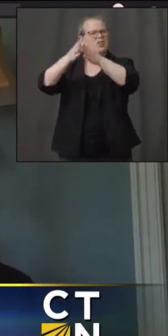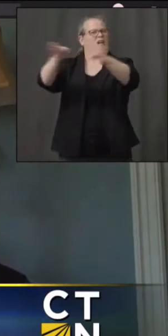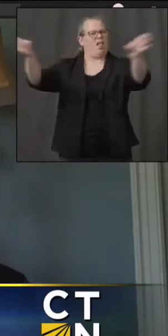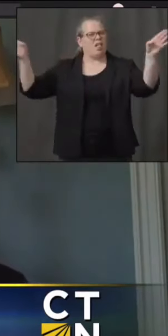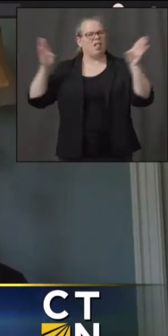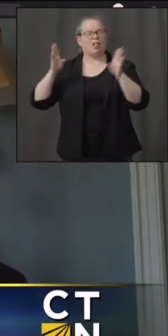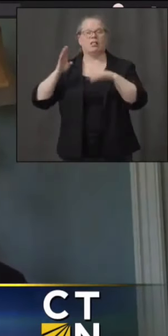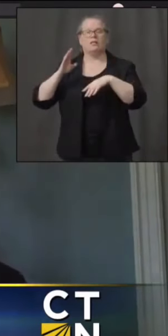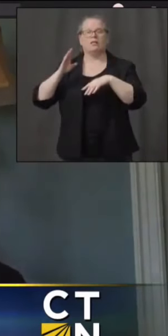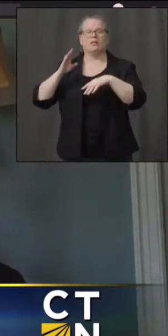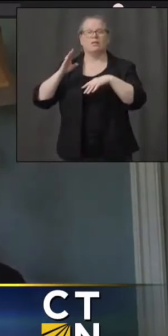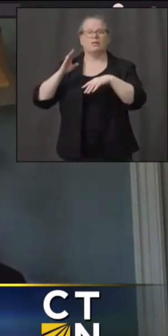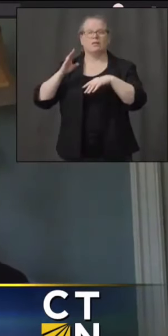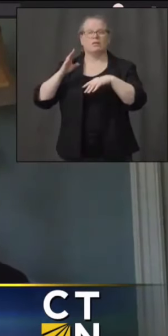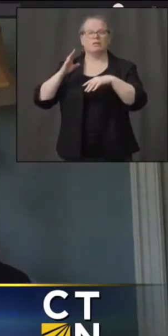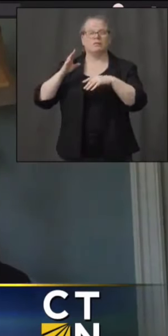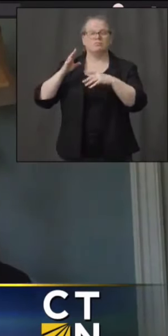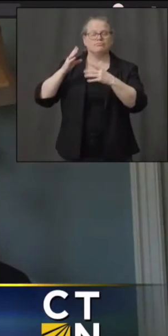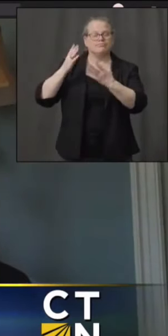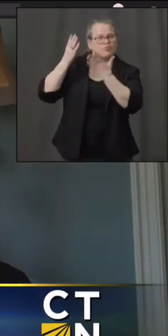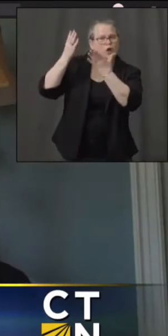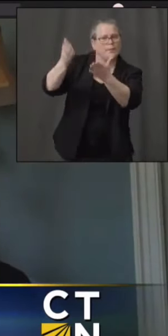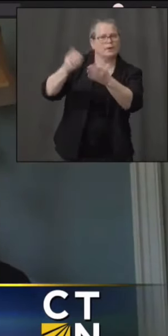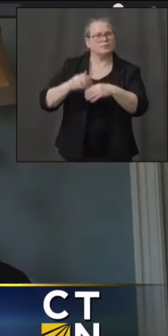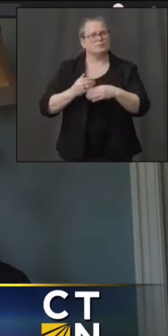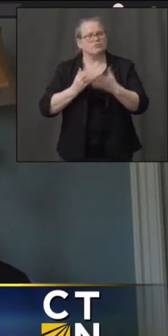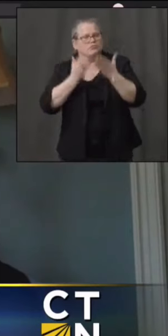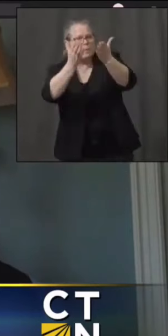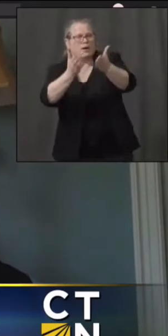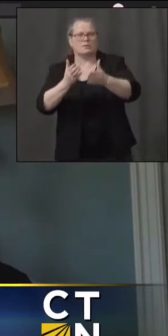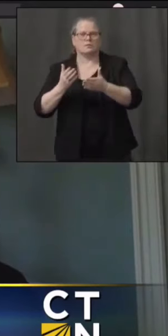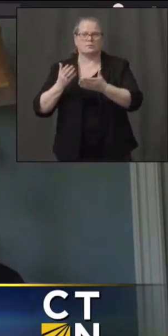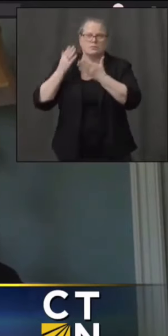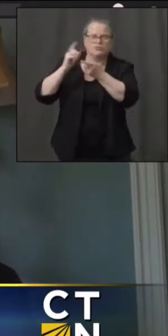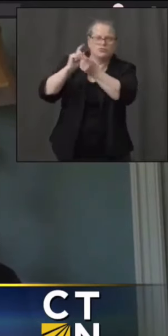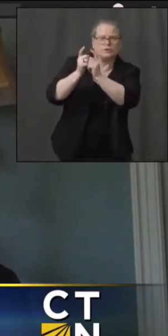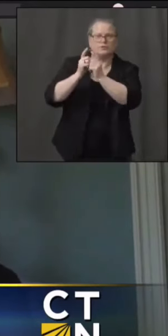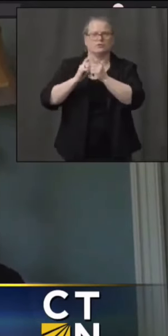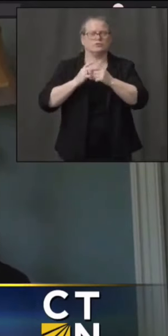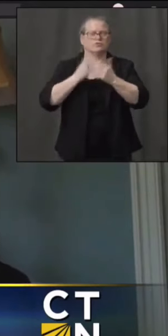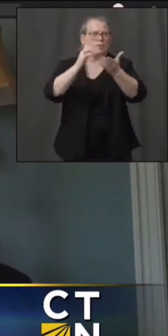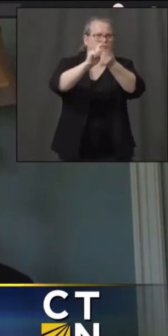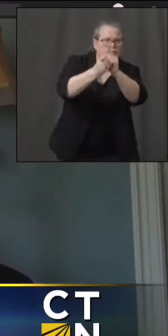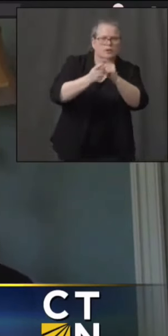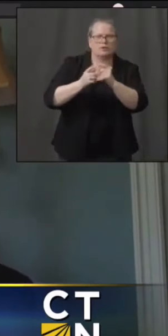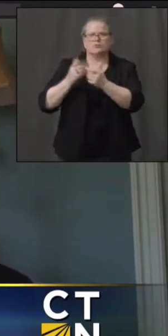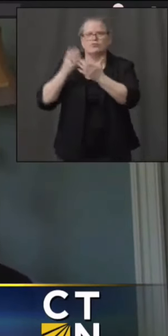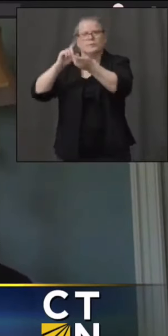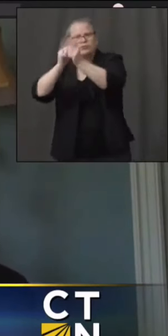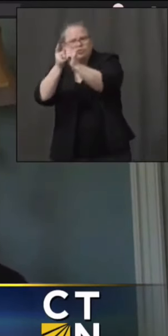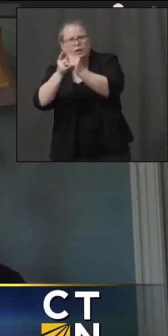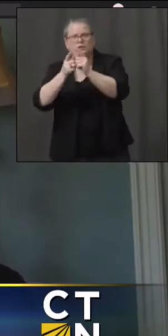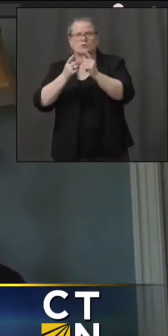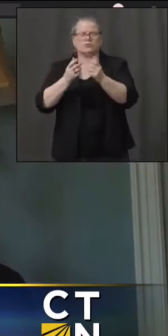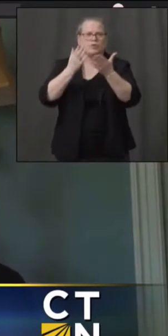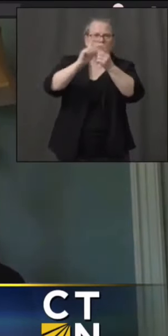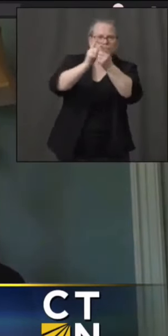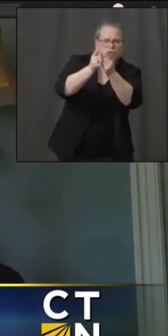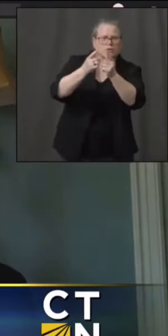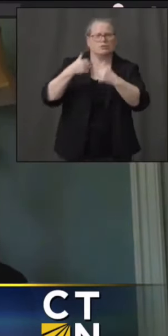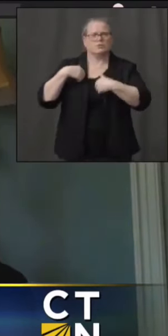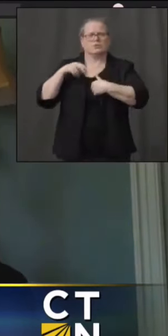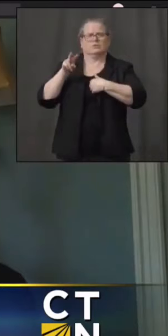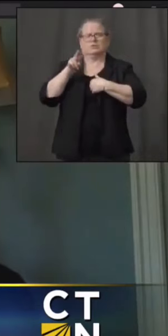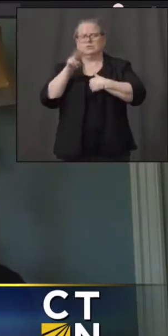in order to feel comfortable with reopening the state. I don't think anybody knows